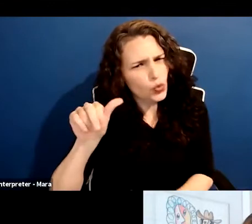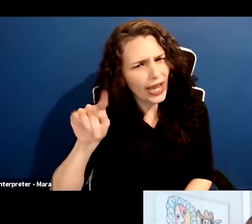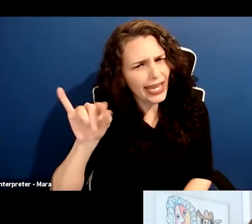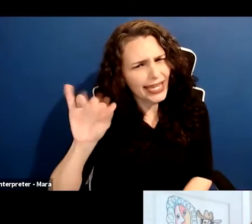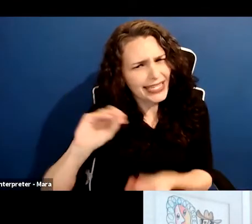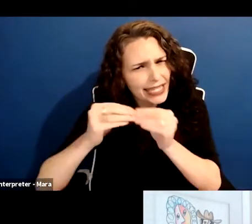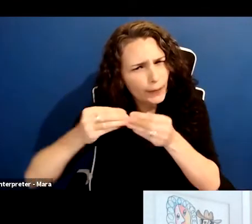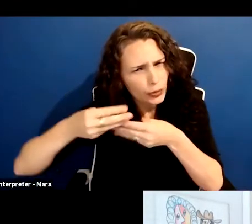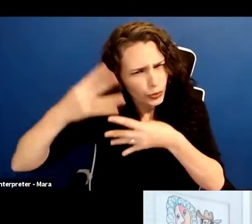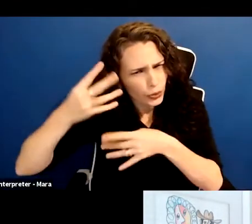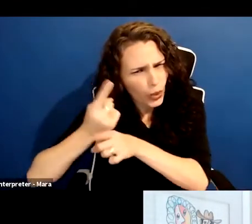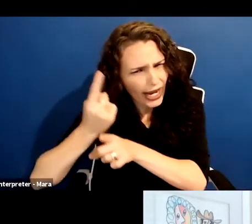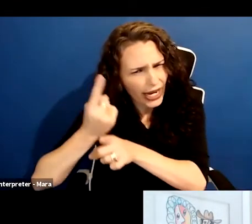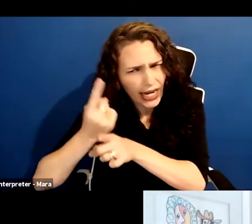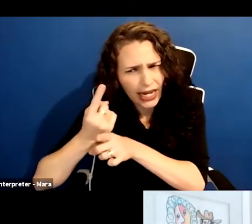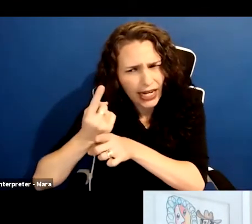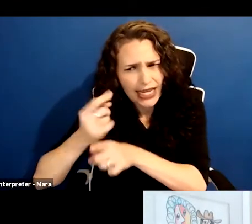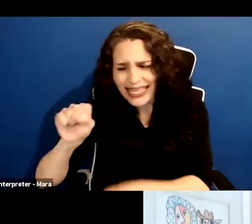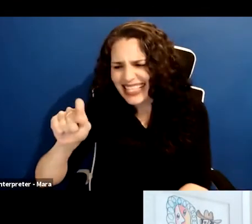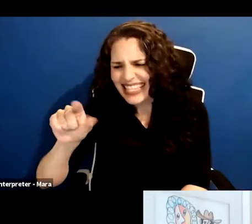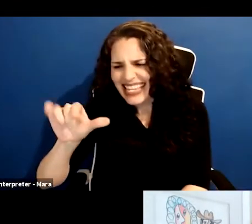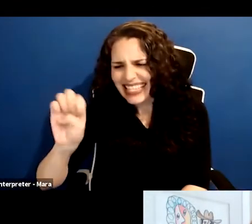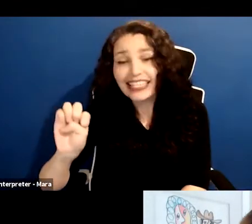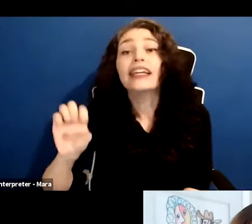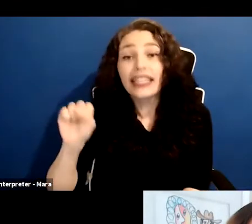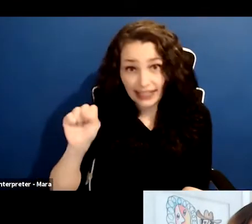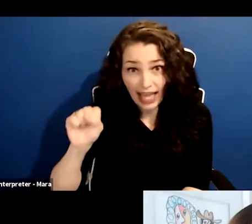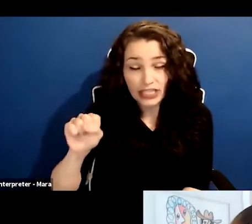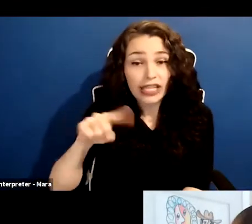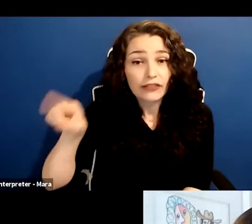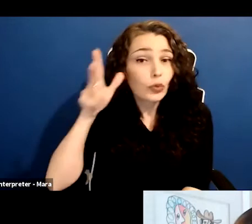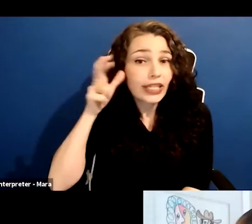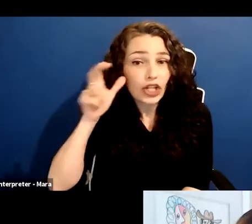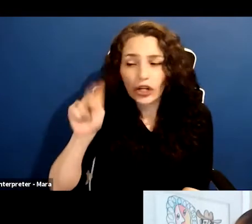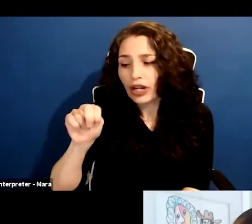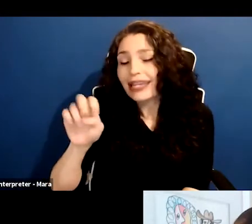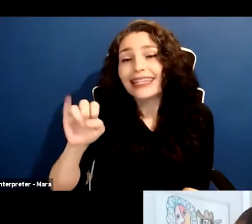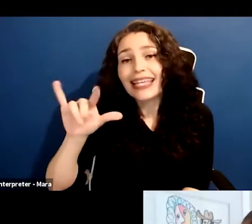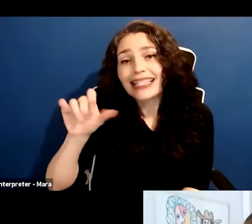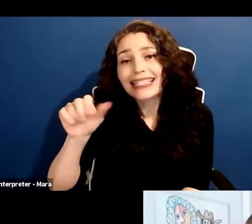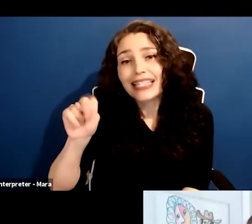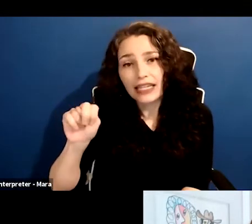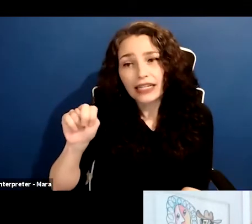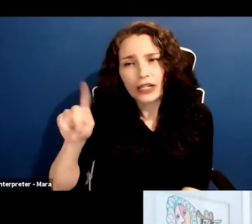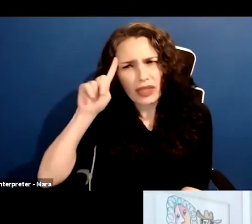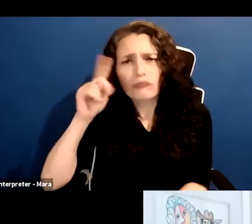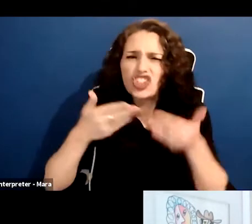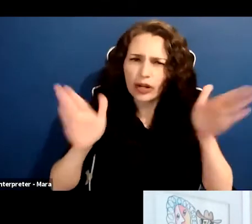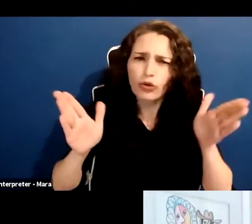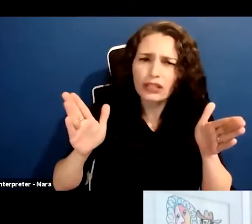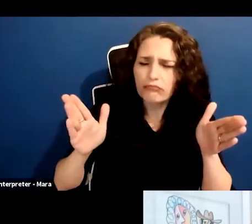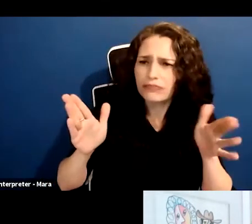all that, Stacie? We are. I think when people hear Nielsen, they do generally think of us just in terms